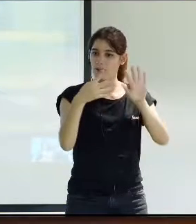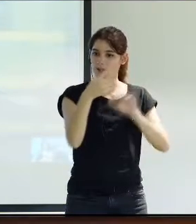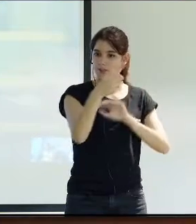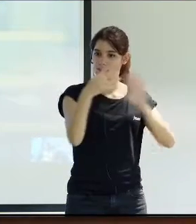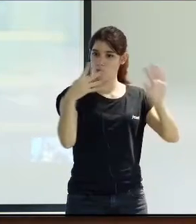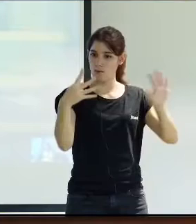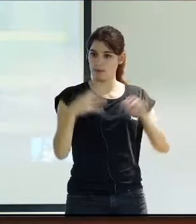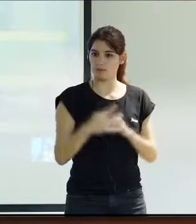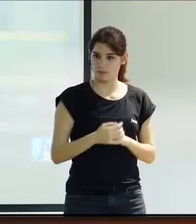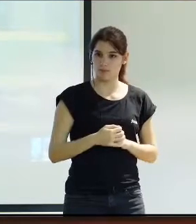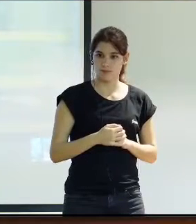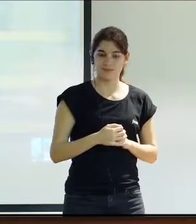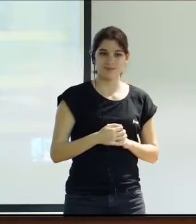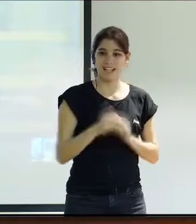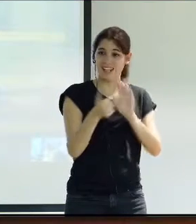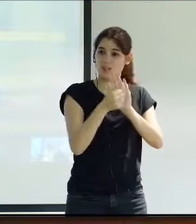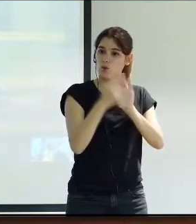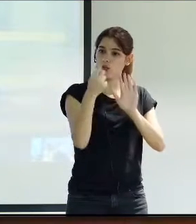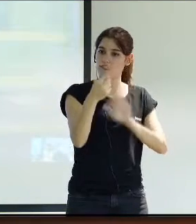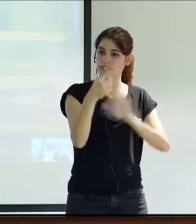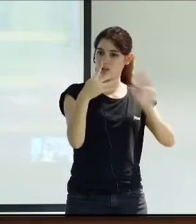Whenever I am